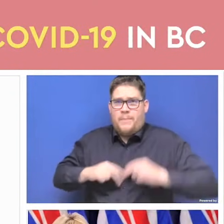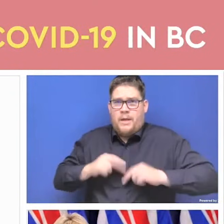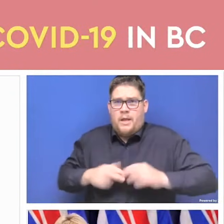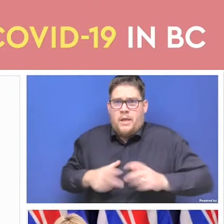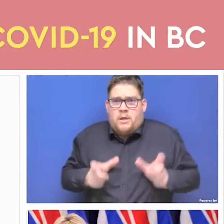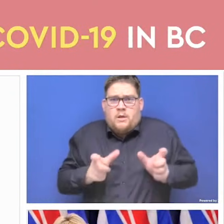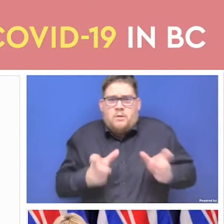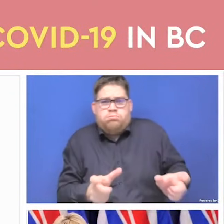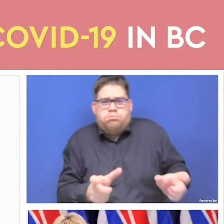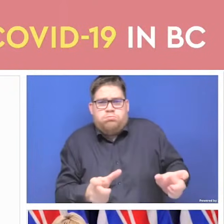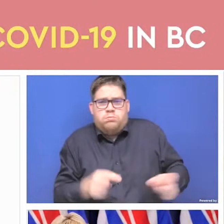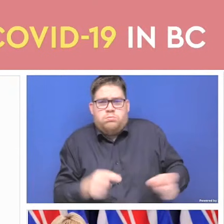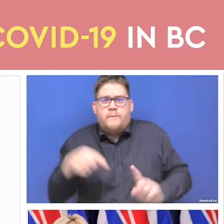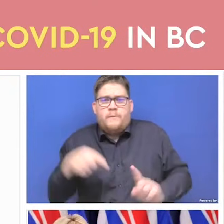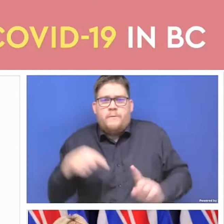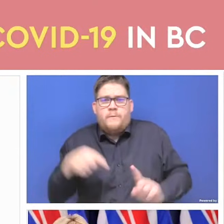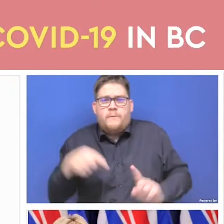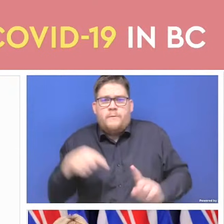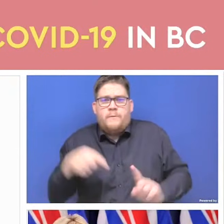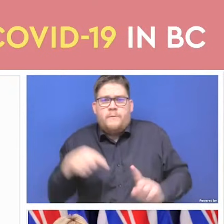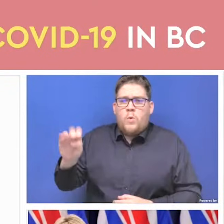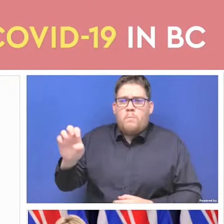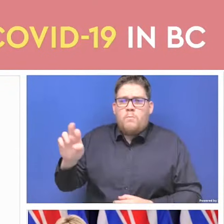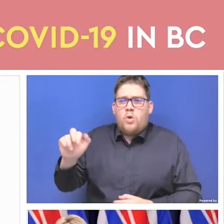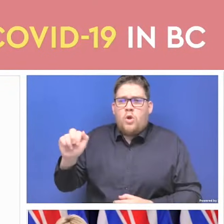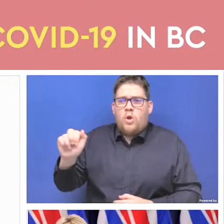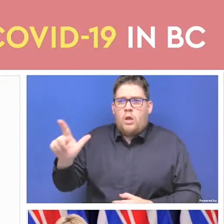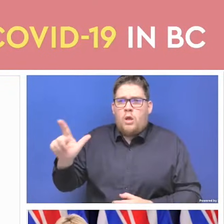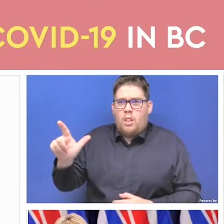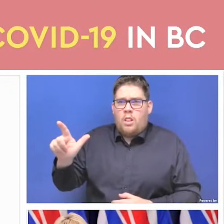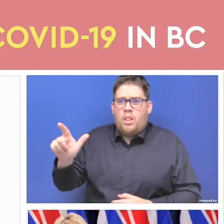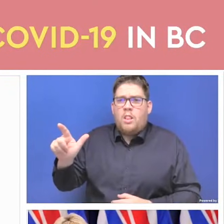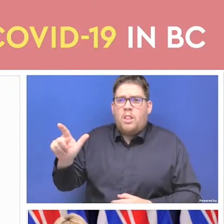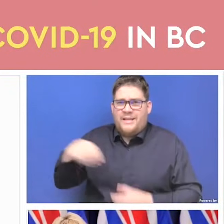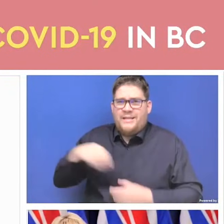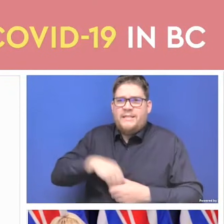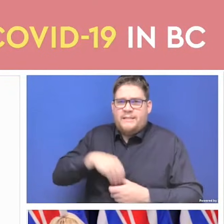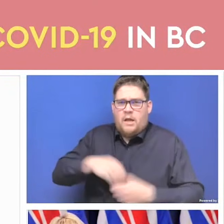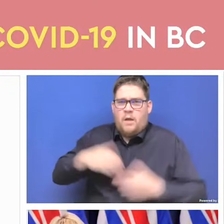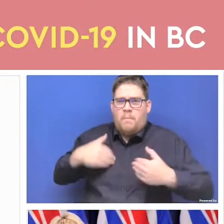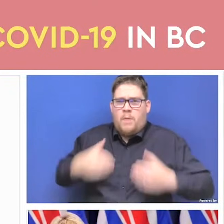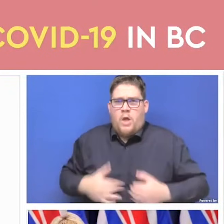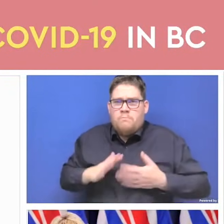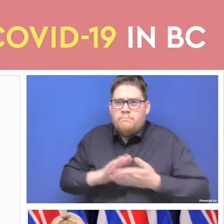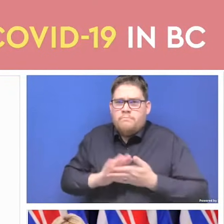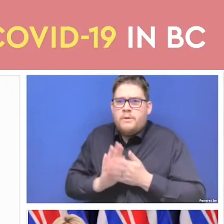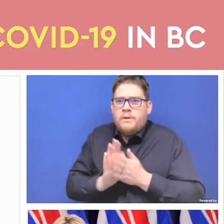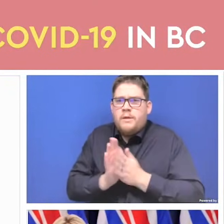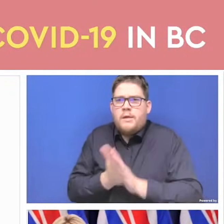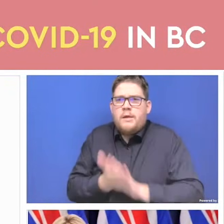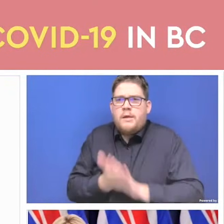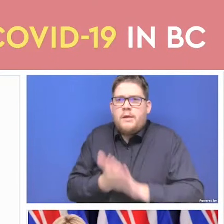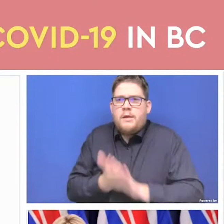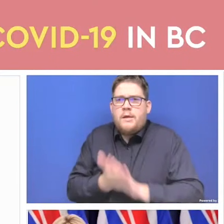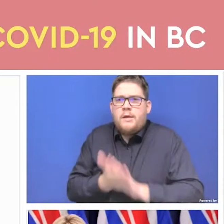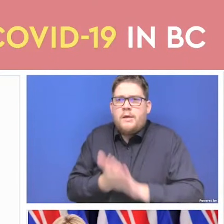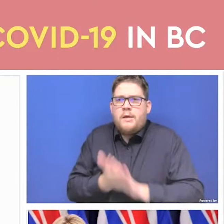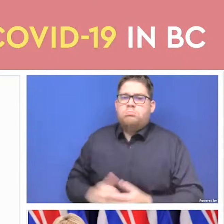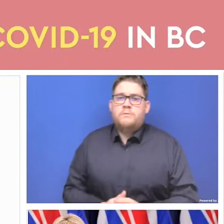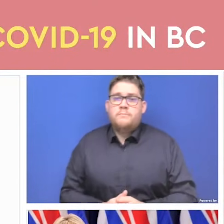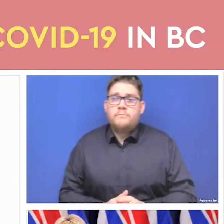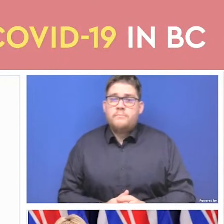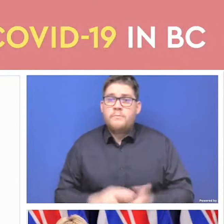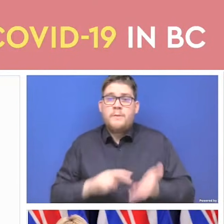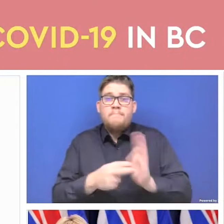that's just how our immune system works, and that's important to monitor. It doesn't mean we are no longer protected.